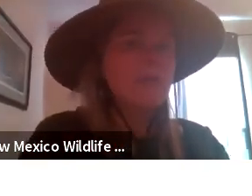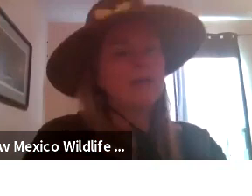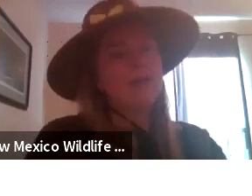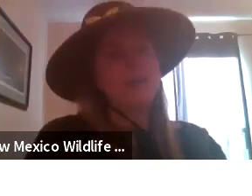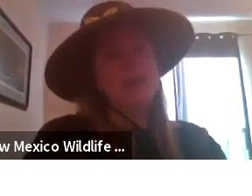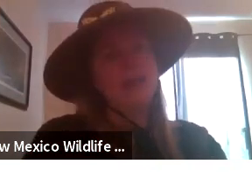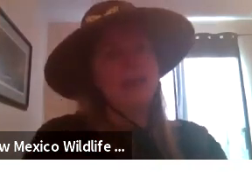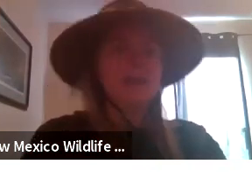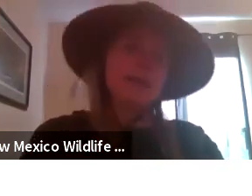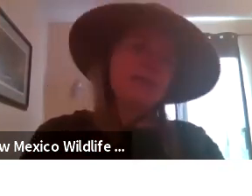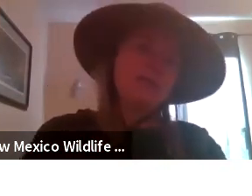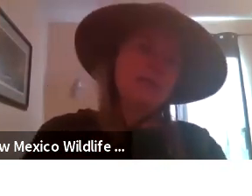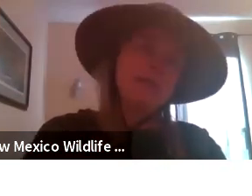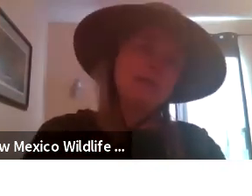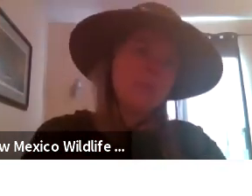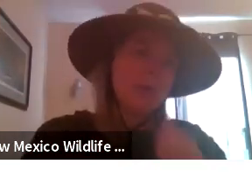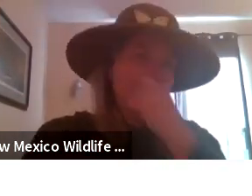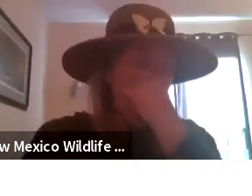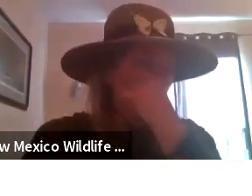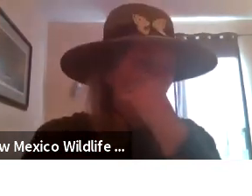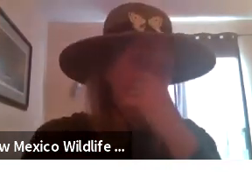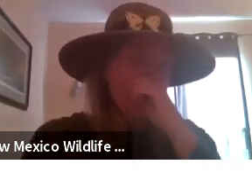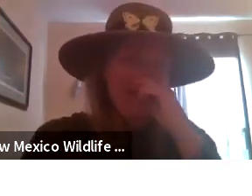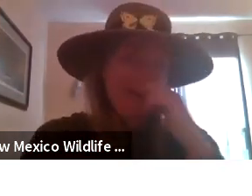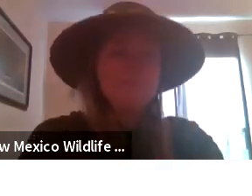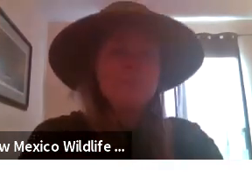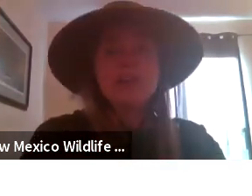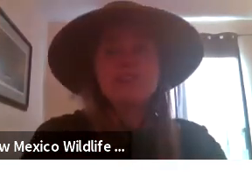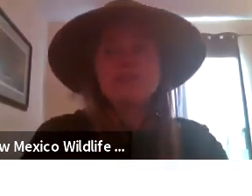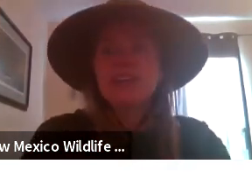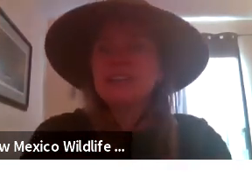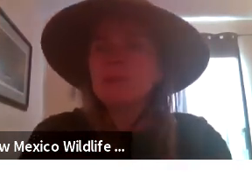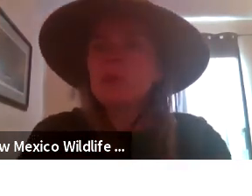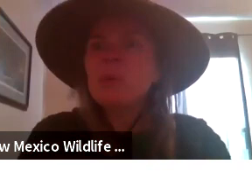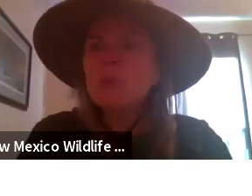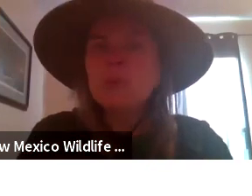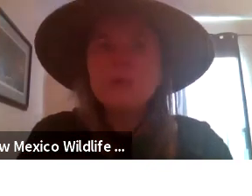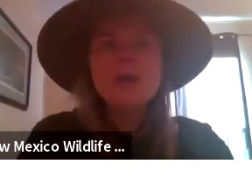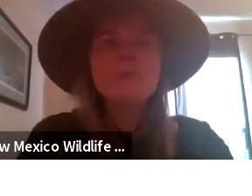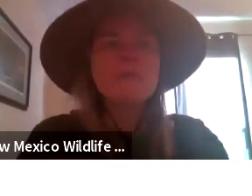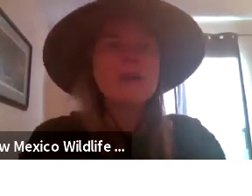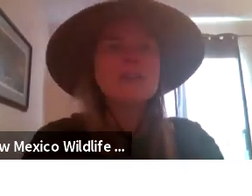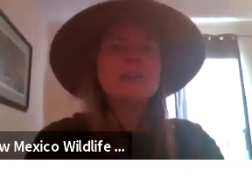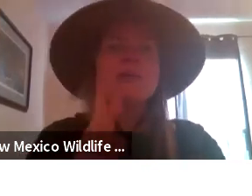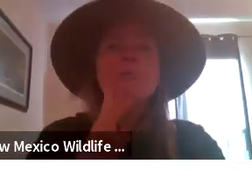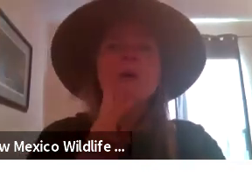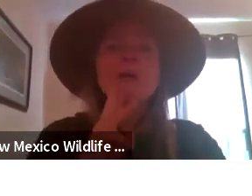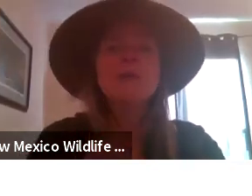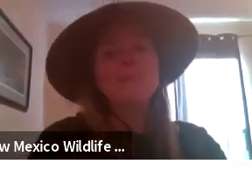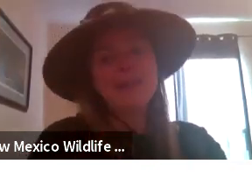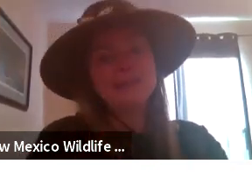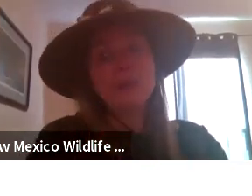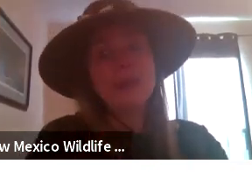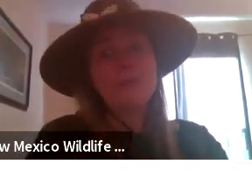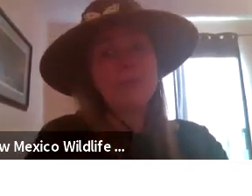and crunchy apple. And I don't know if that's a boy or a girl, but they're drinking some cool, refreshing